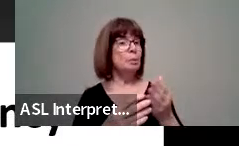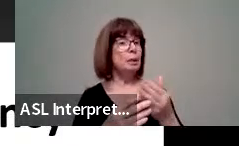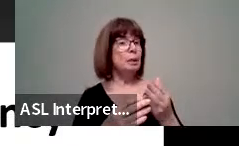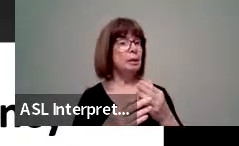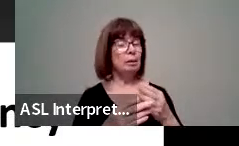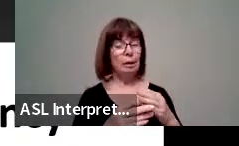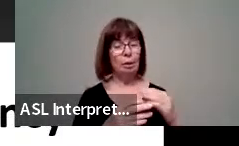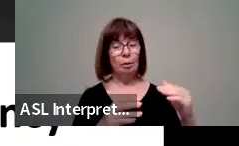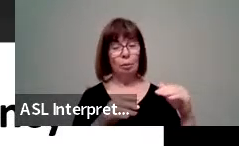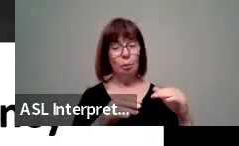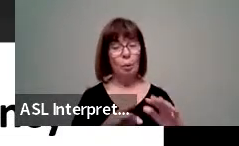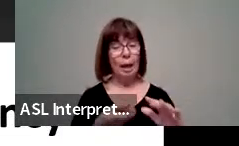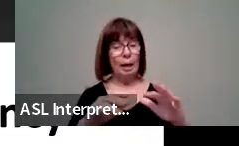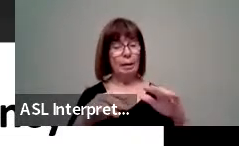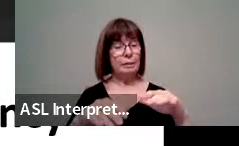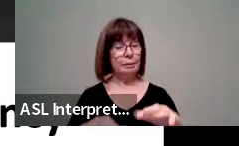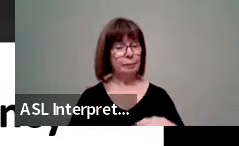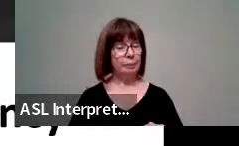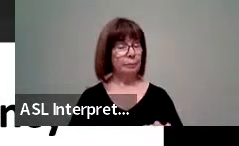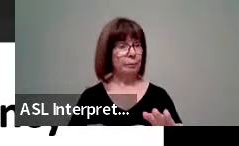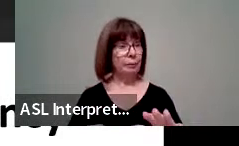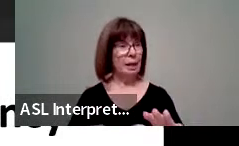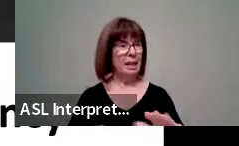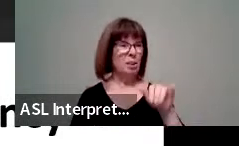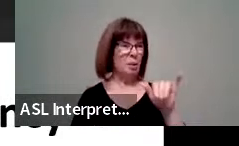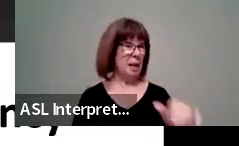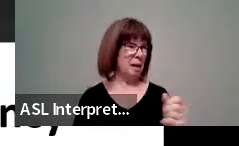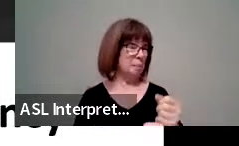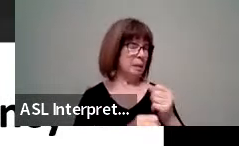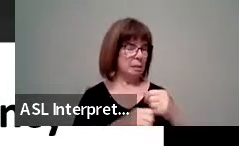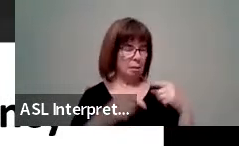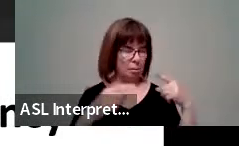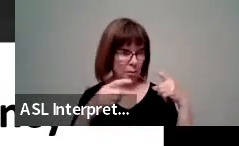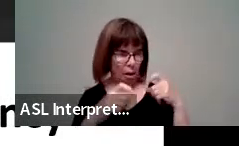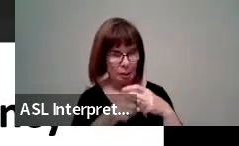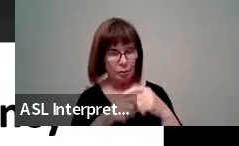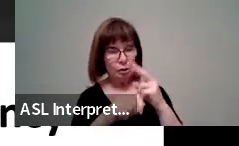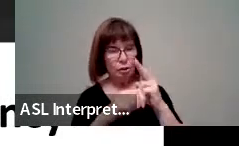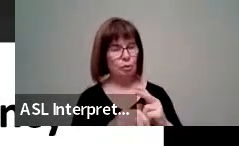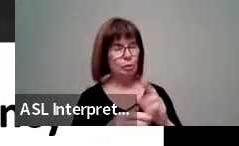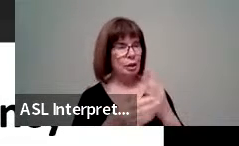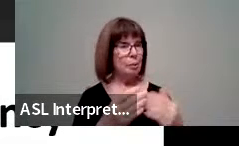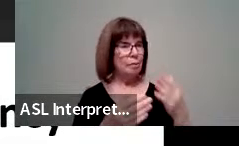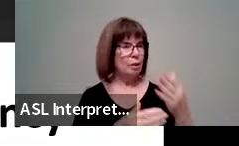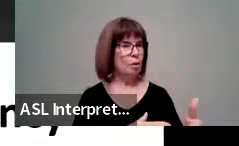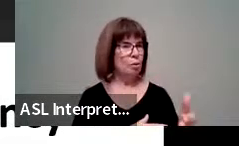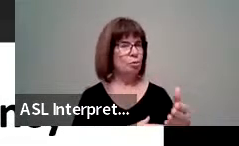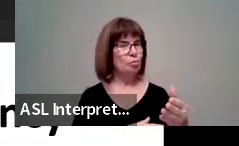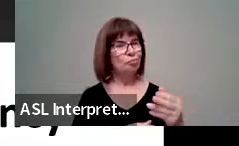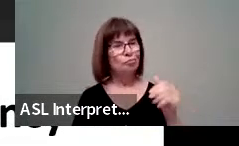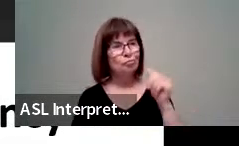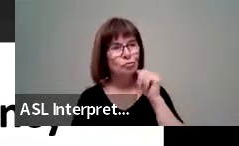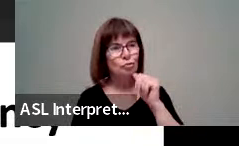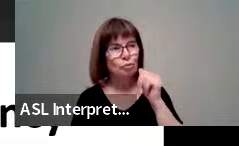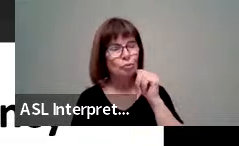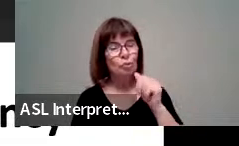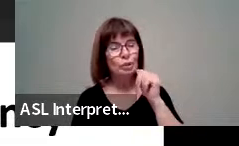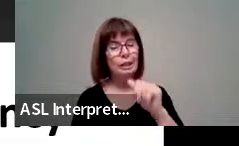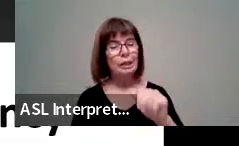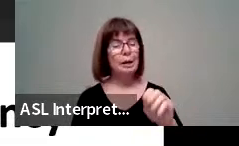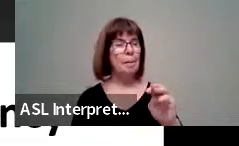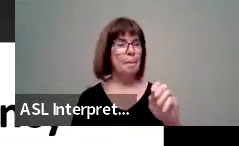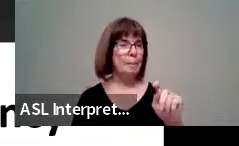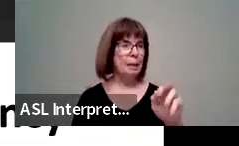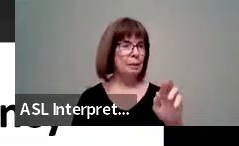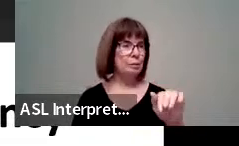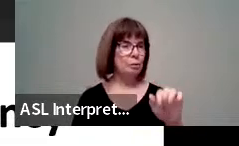again. So that makes it complicated to use some of those routine metrics as thresholds.